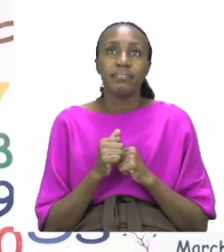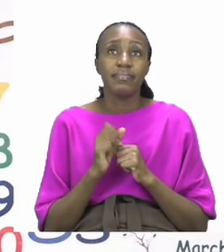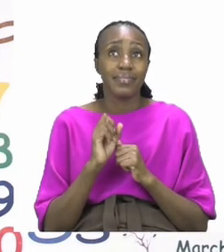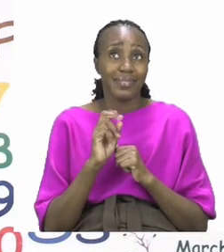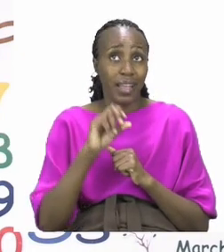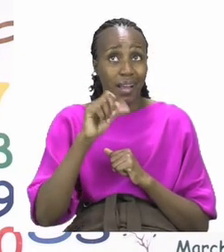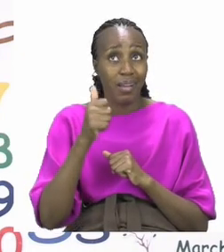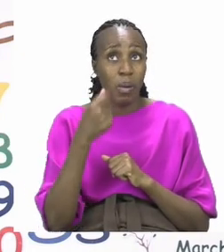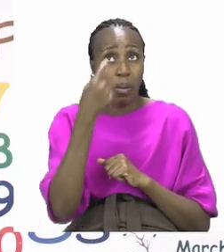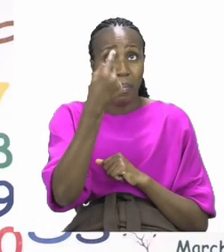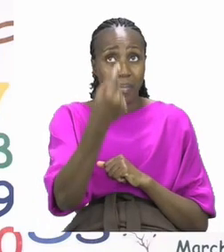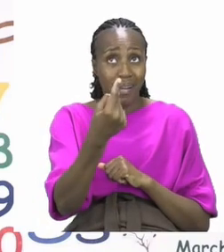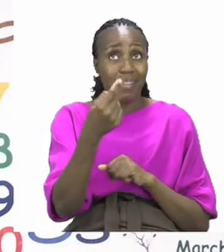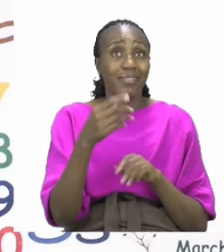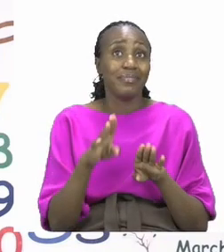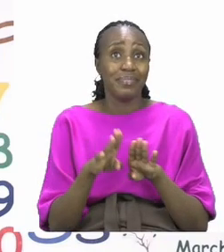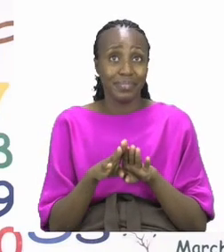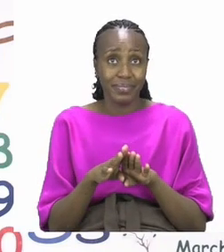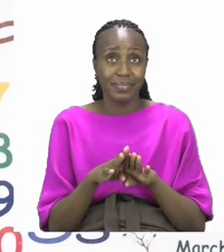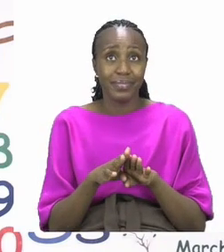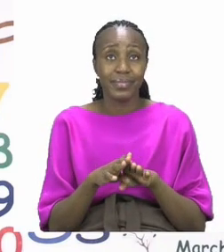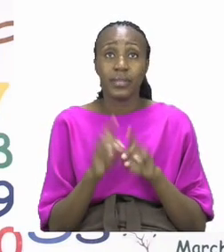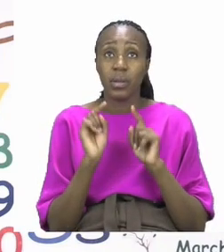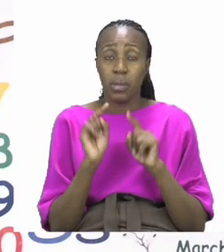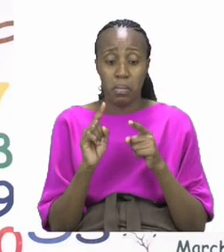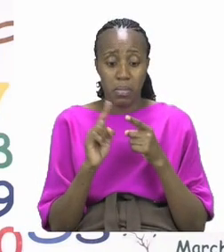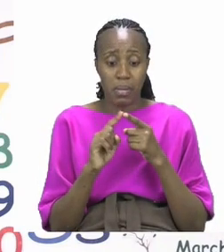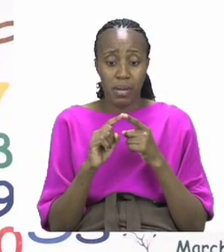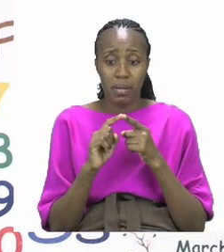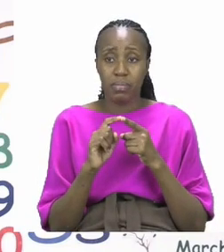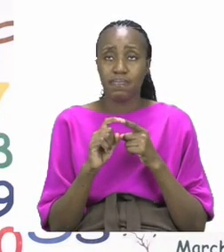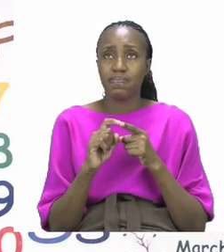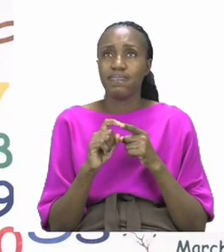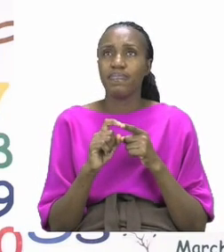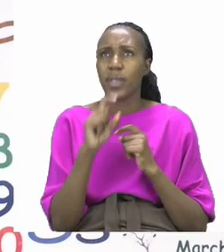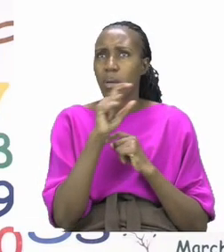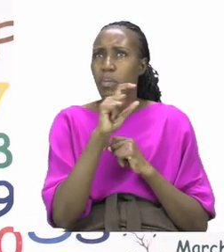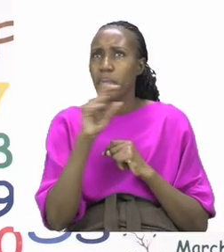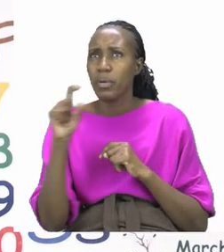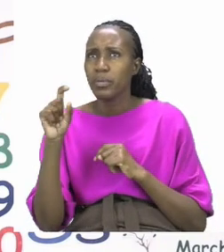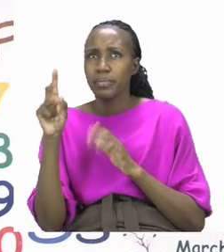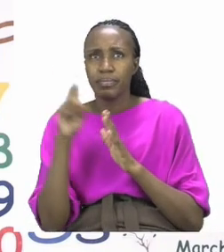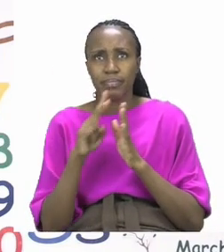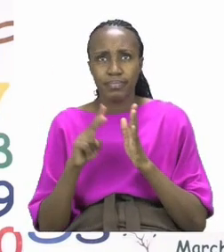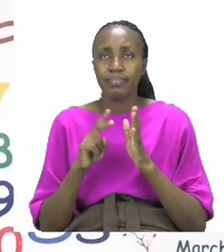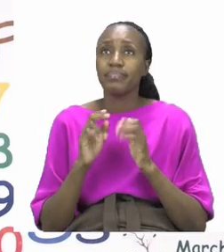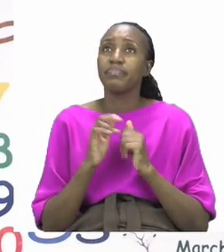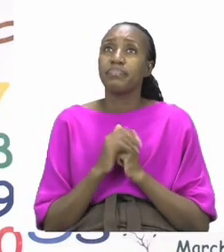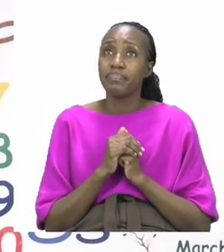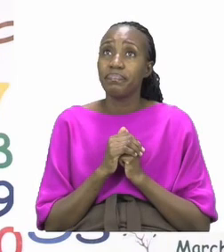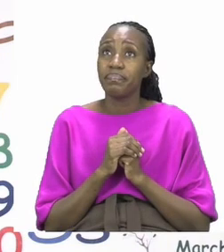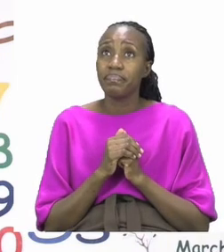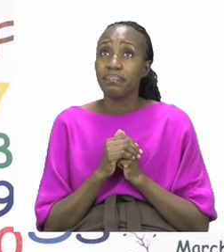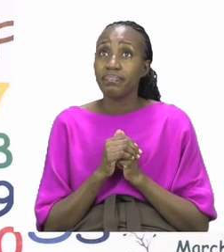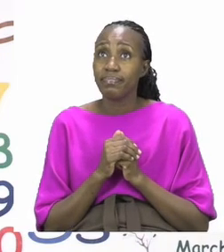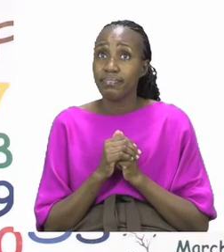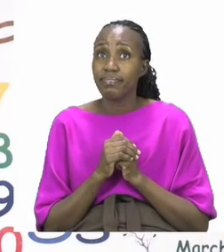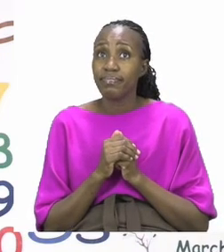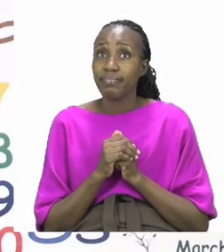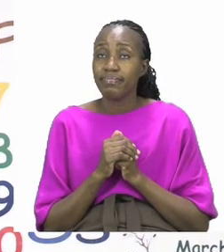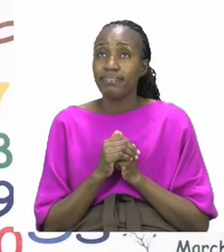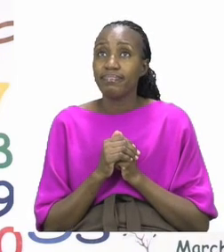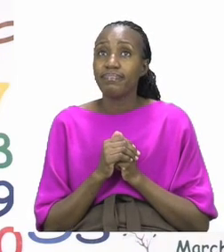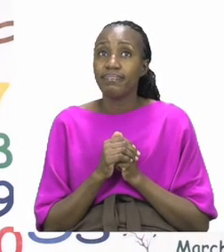done, everyone. Now it's time for us to read the sentences. The first one says, and that's the one I'm going to read with